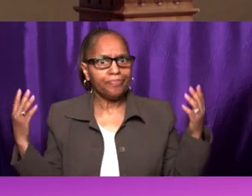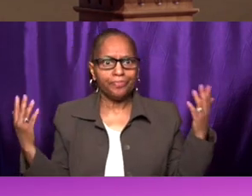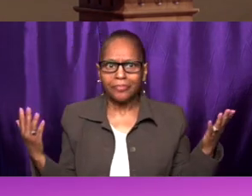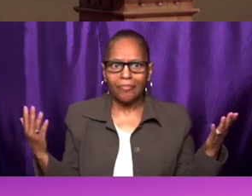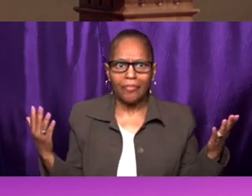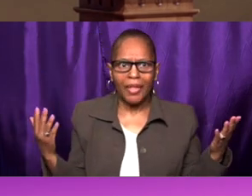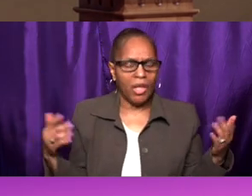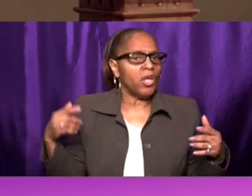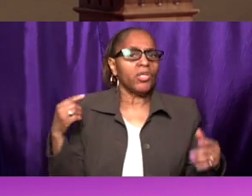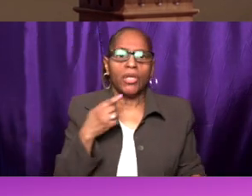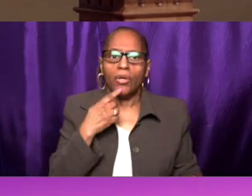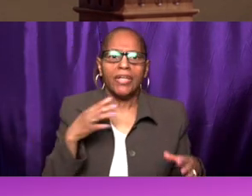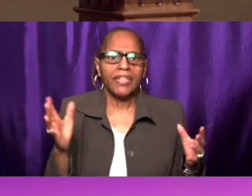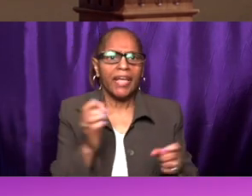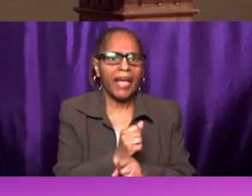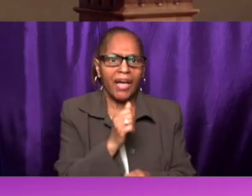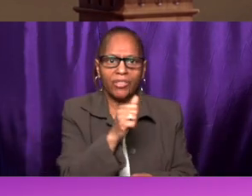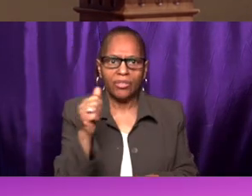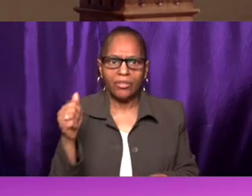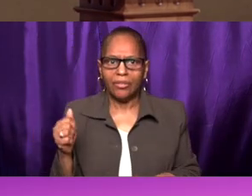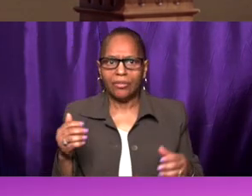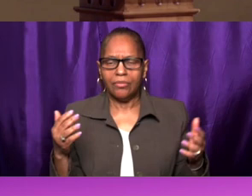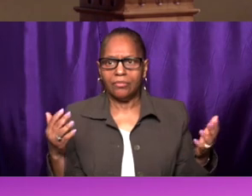So you tick because they got your solo.